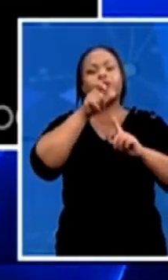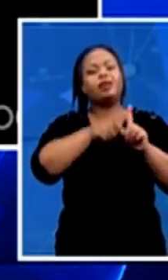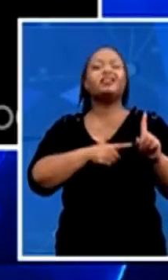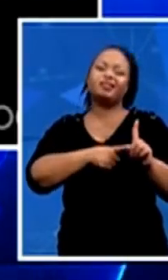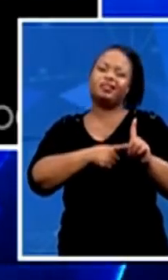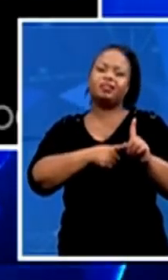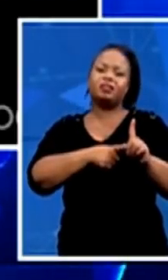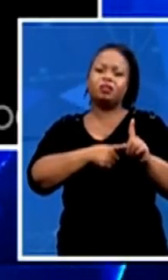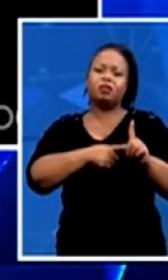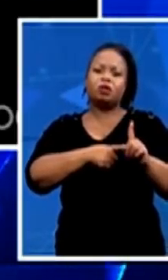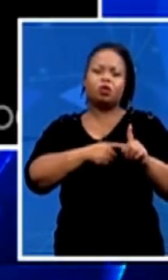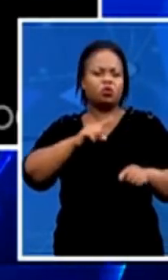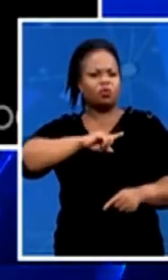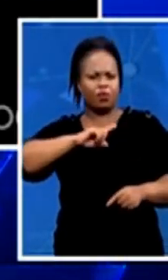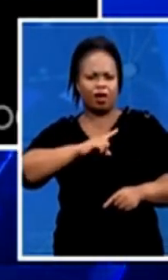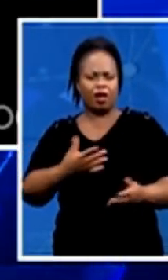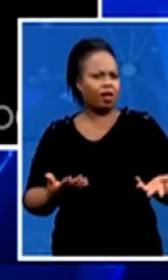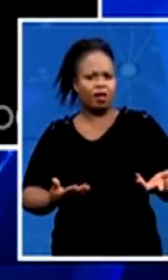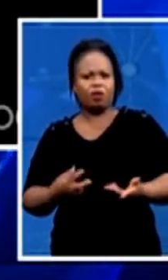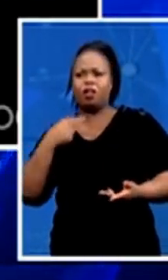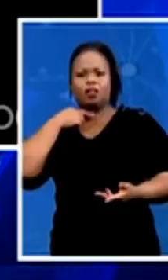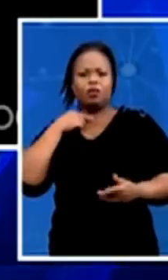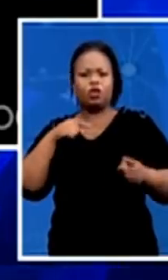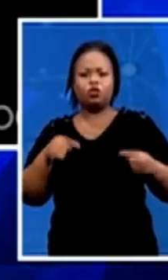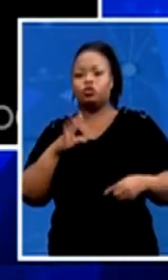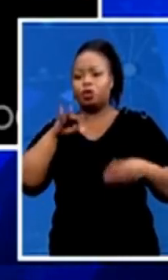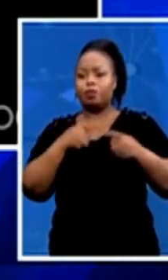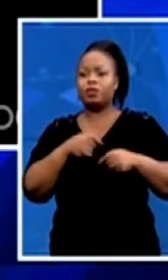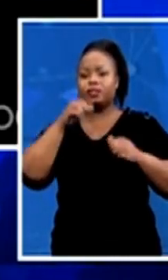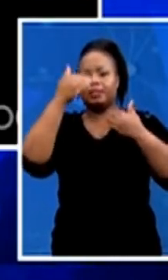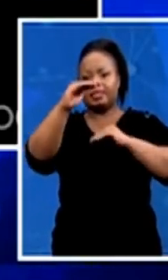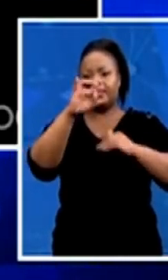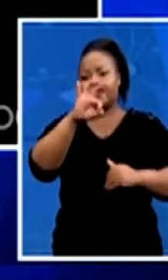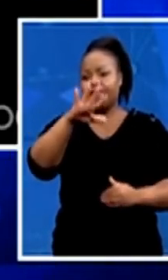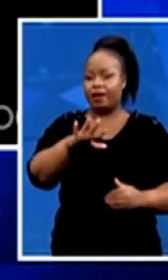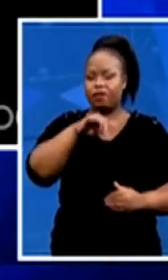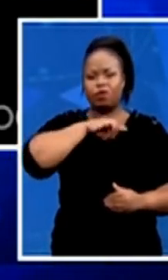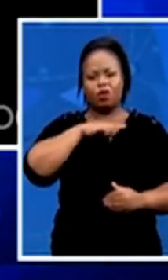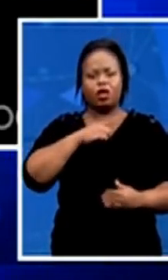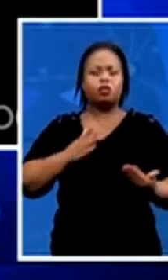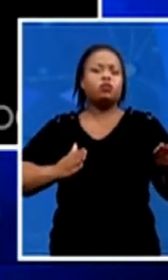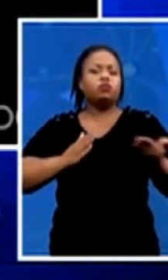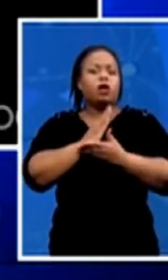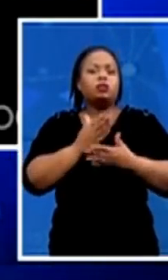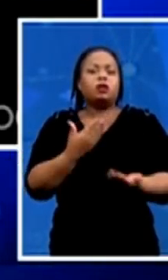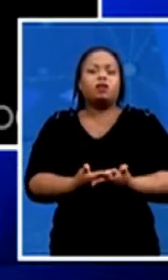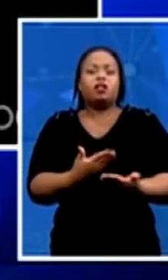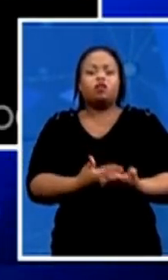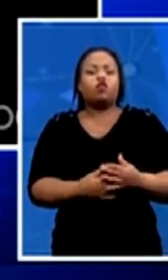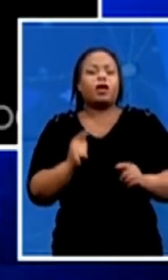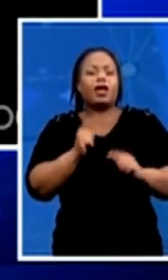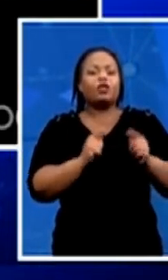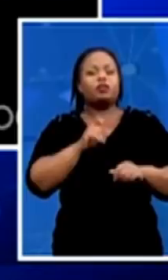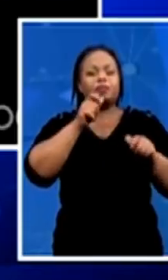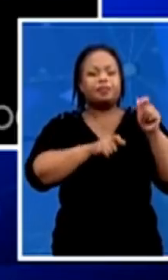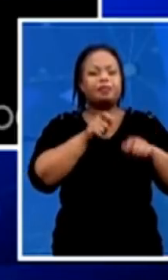talk about Section 35. Section 35 rights are only available to accused persons, by the way, which is what this court